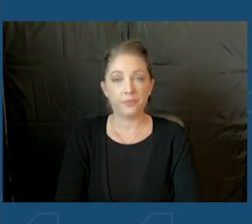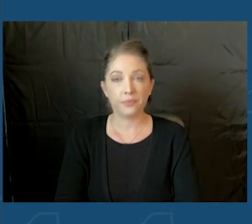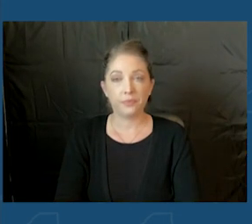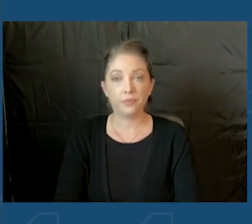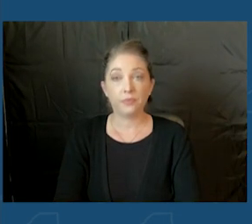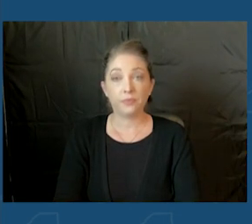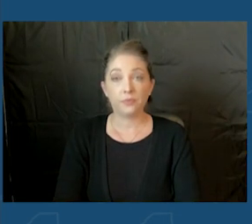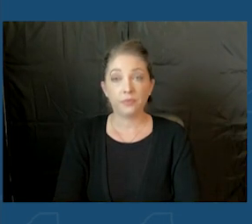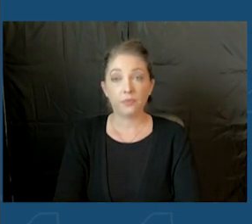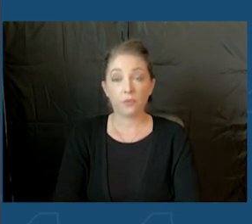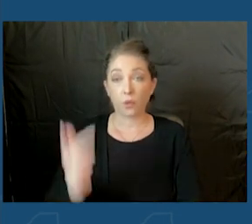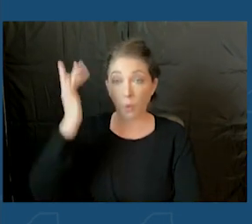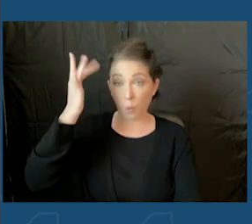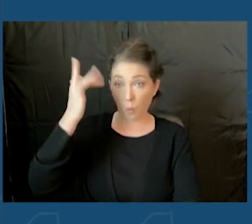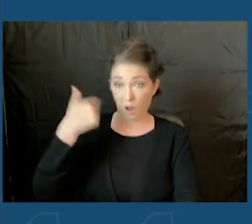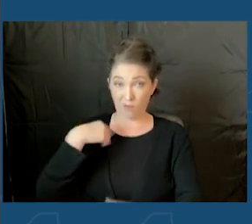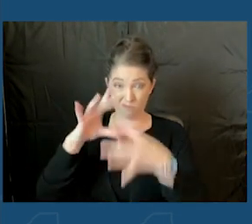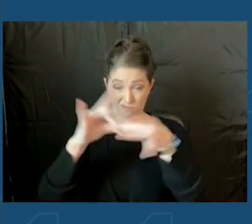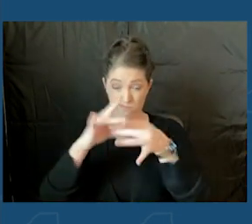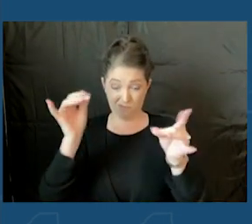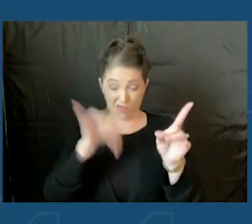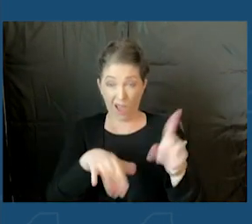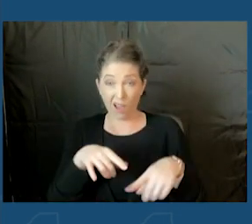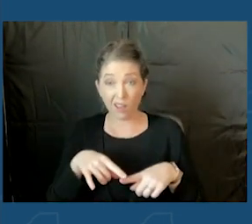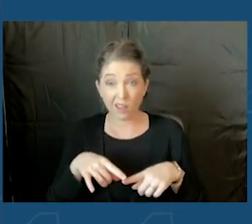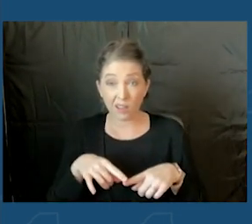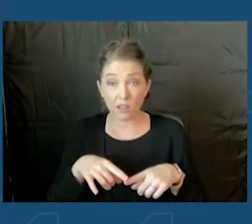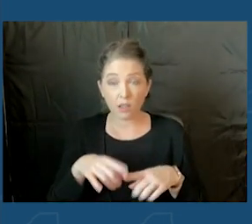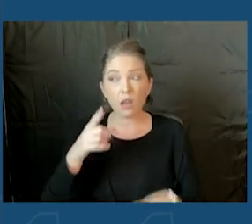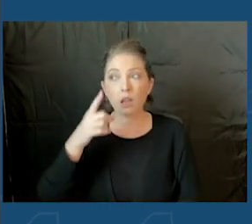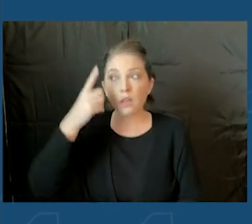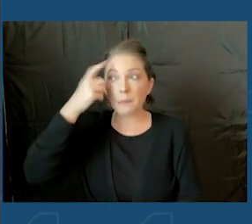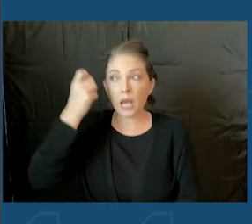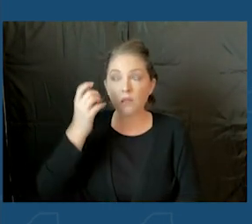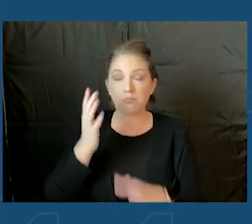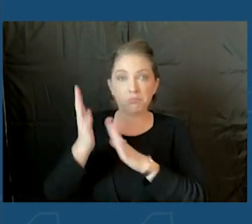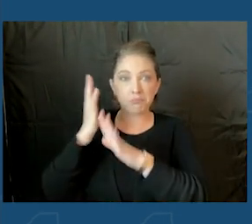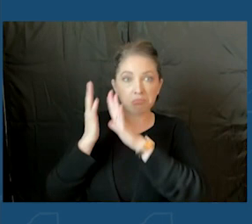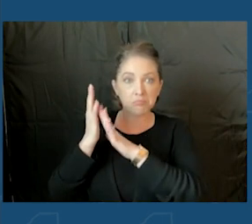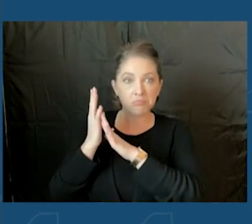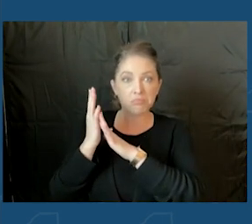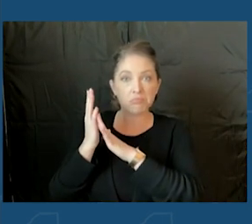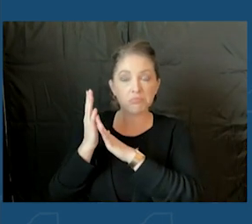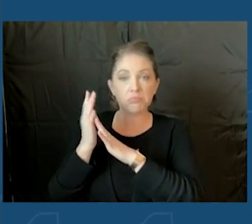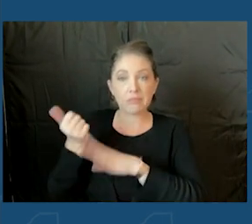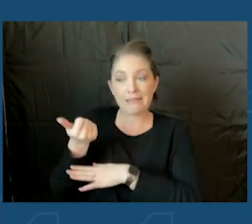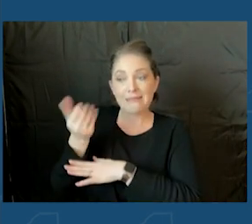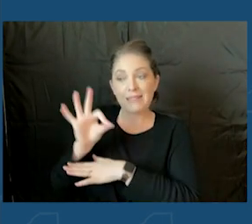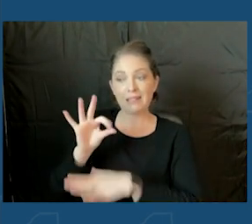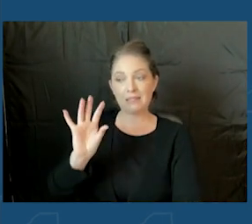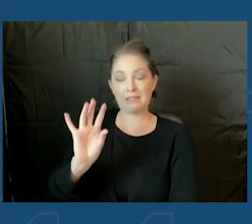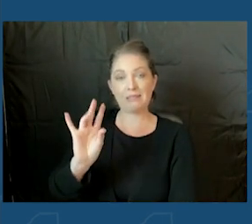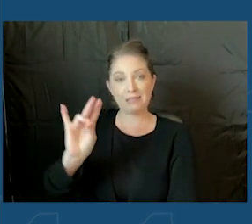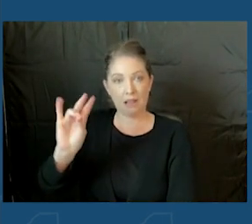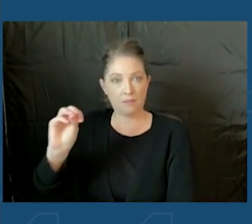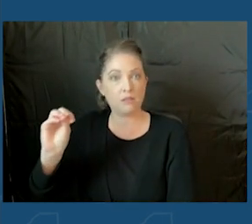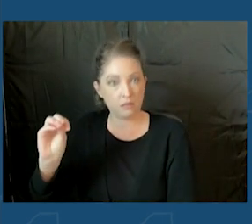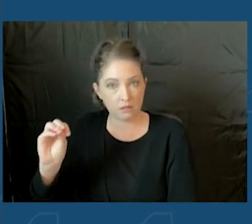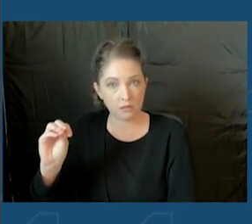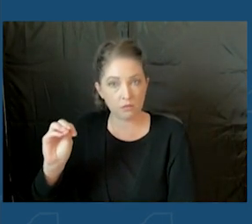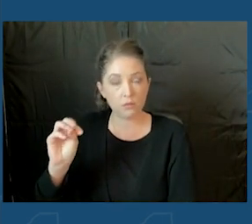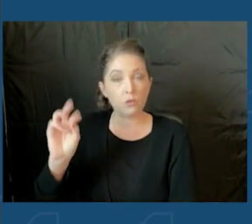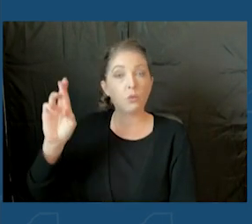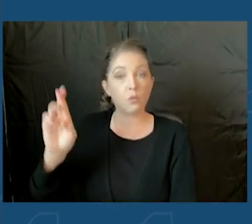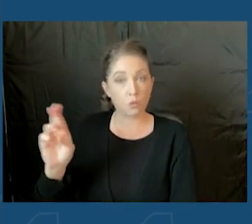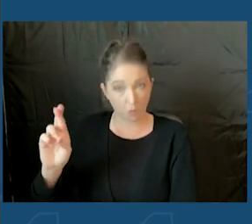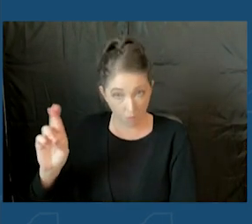And why do I say that? Because even then, even though in 1970 there were Republicans who